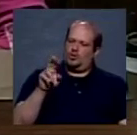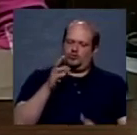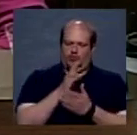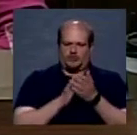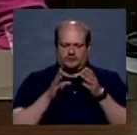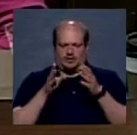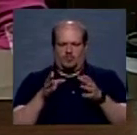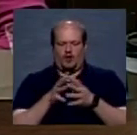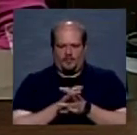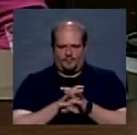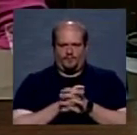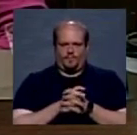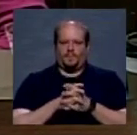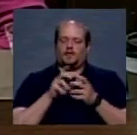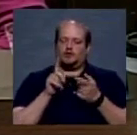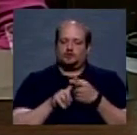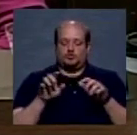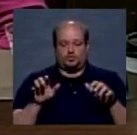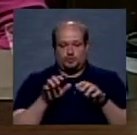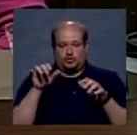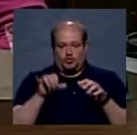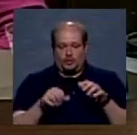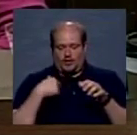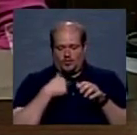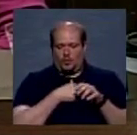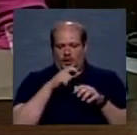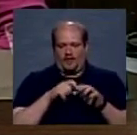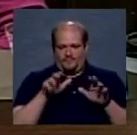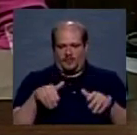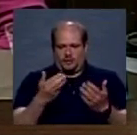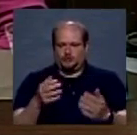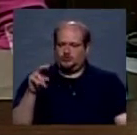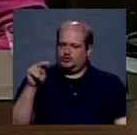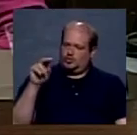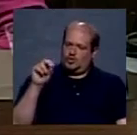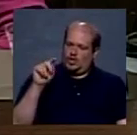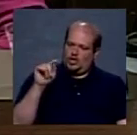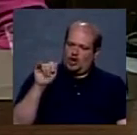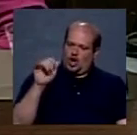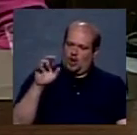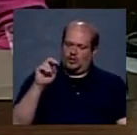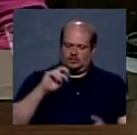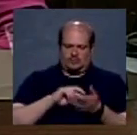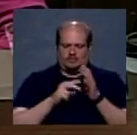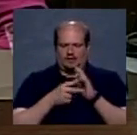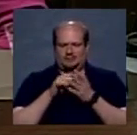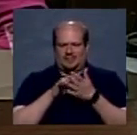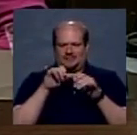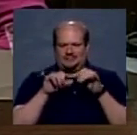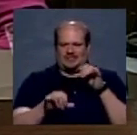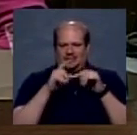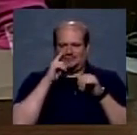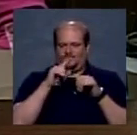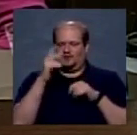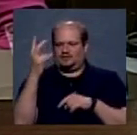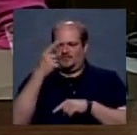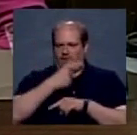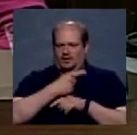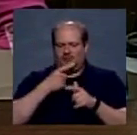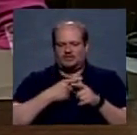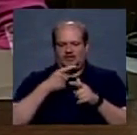Well, in order to do that, we've got to issue a notice. And that means that stays on there for 7 days, and then we